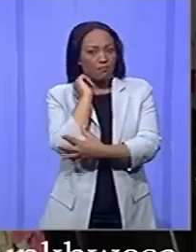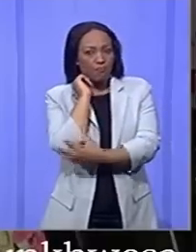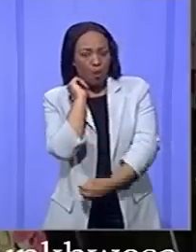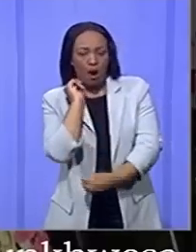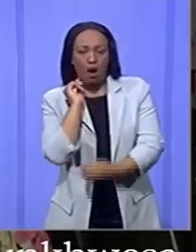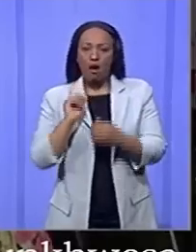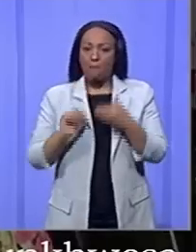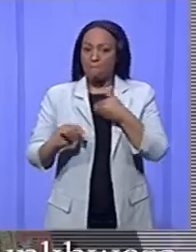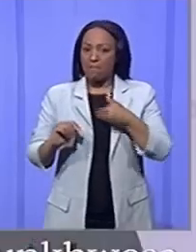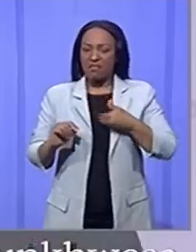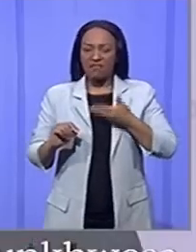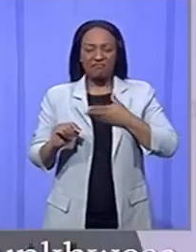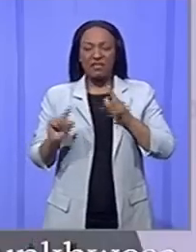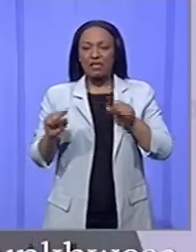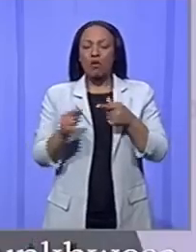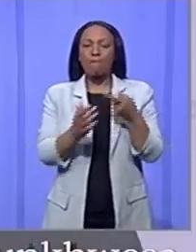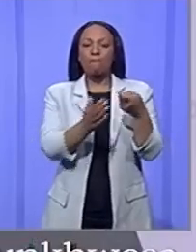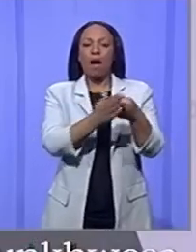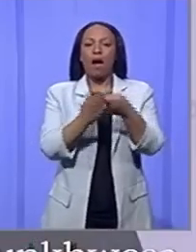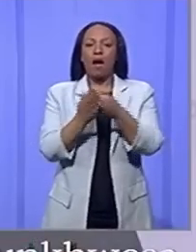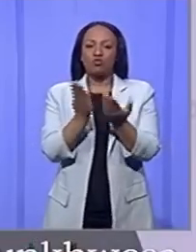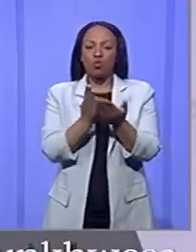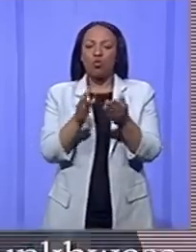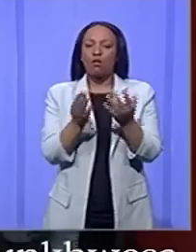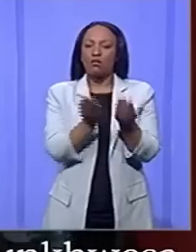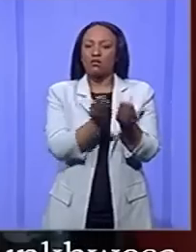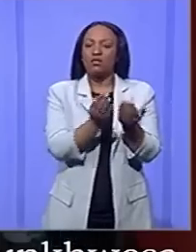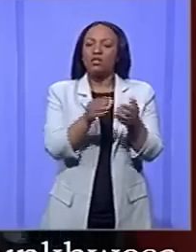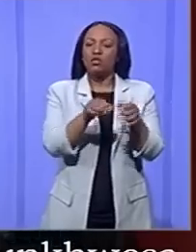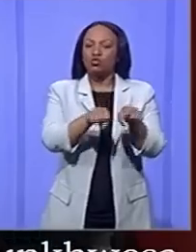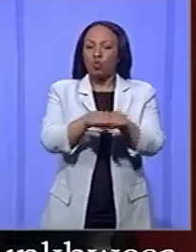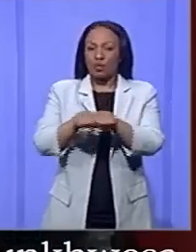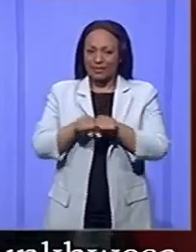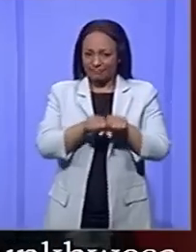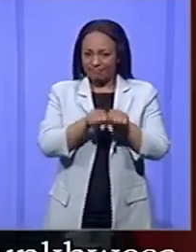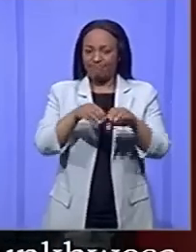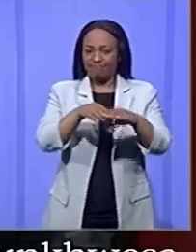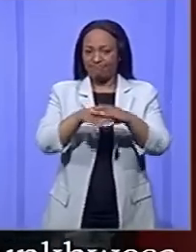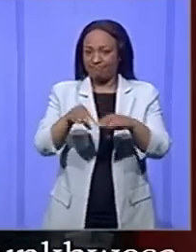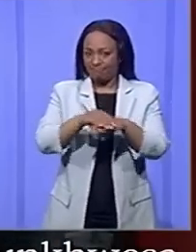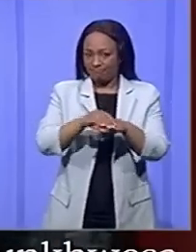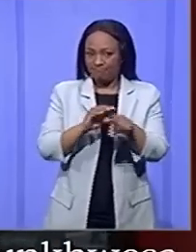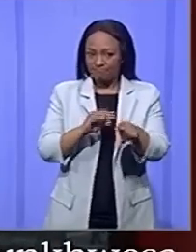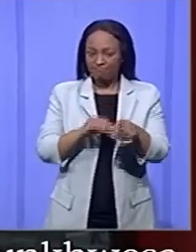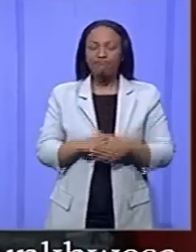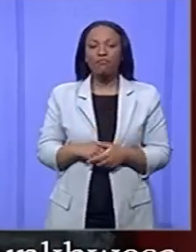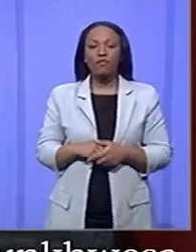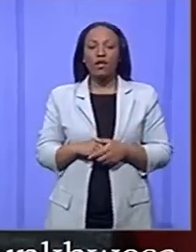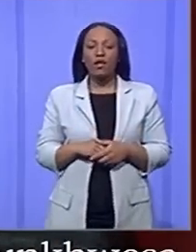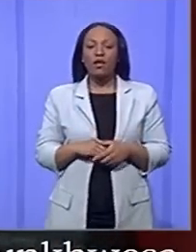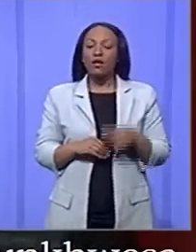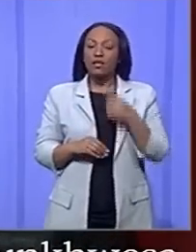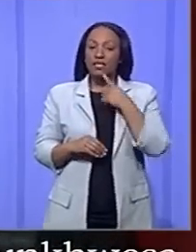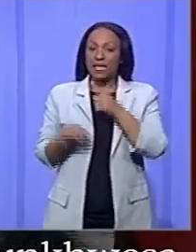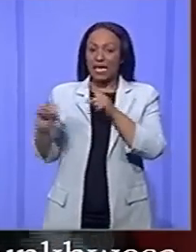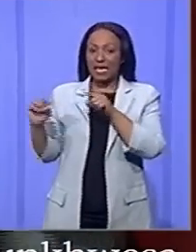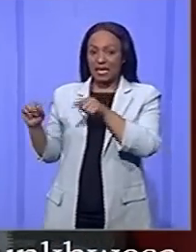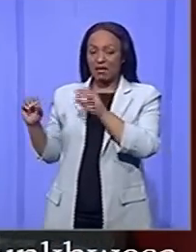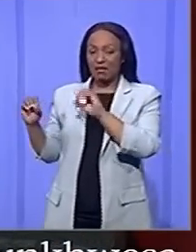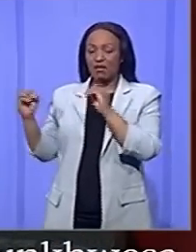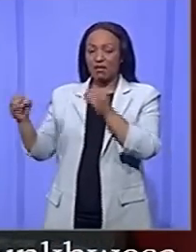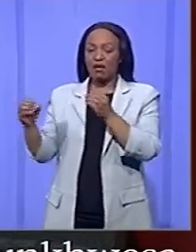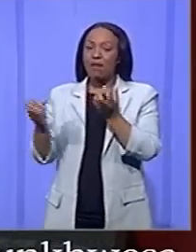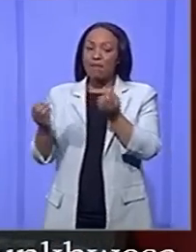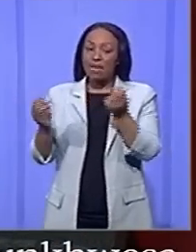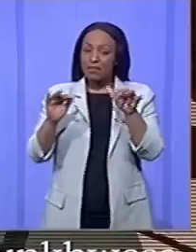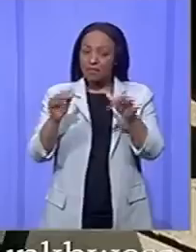buy for them school shoes. Foundation ya Unamandla ya re e batla go dira go le gontsi go fetola matsholo a bana ba ba tswang kwa malapeng a